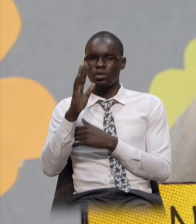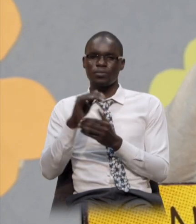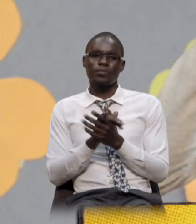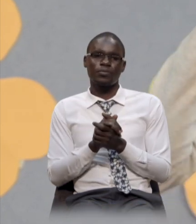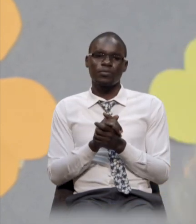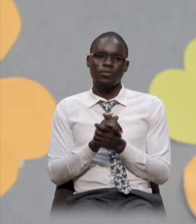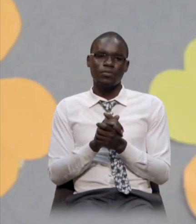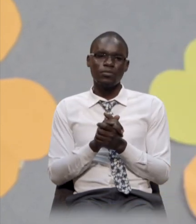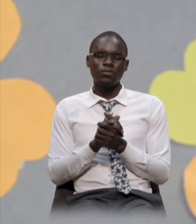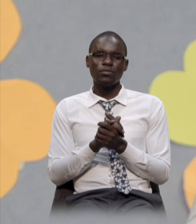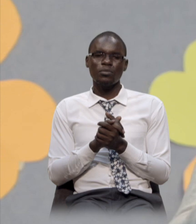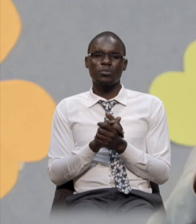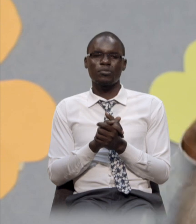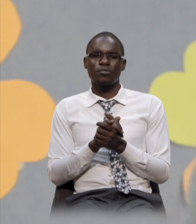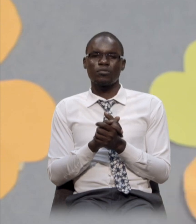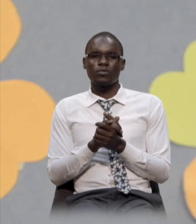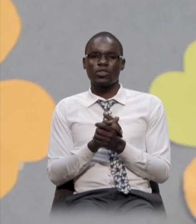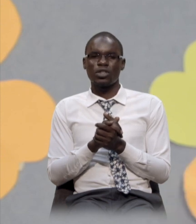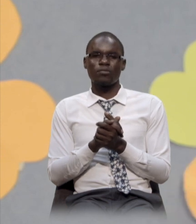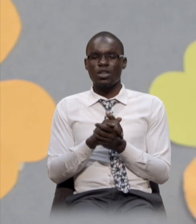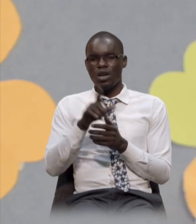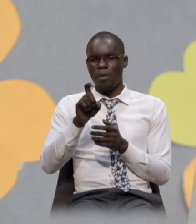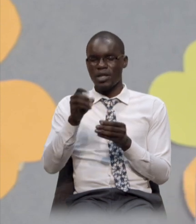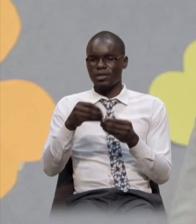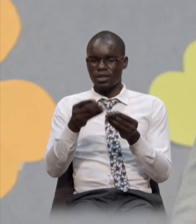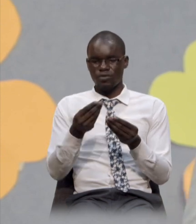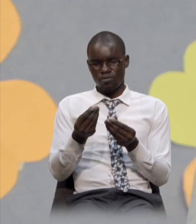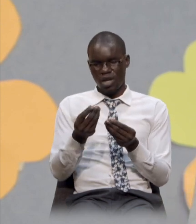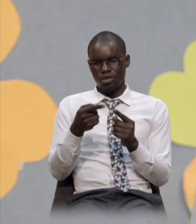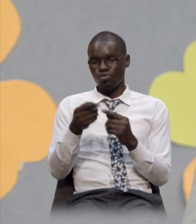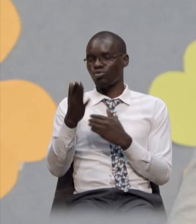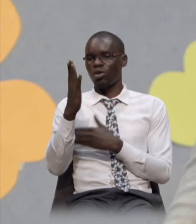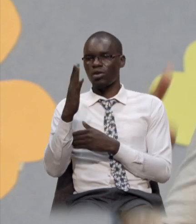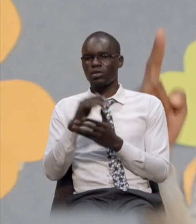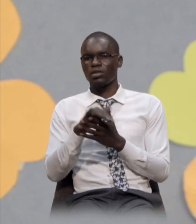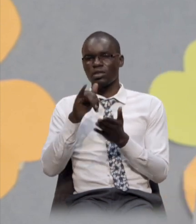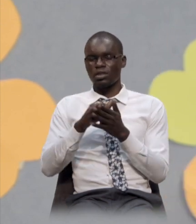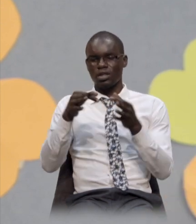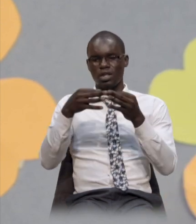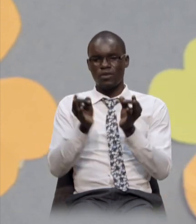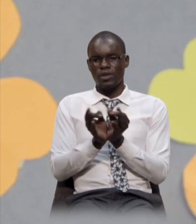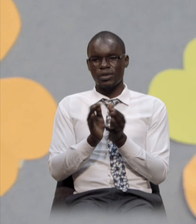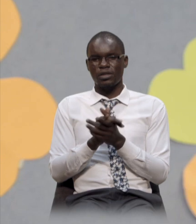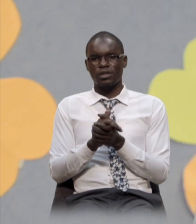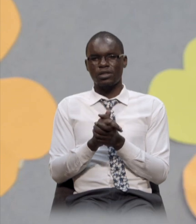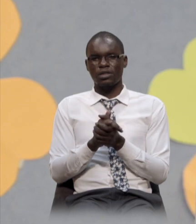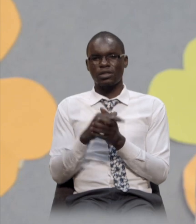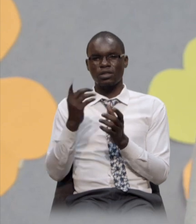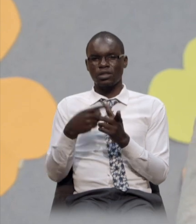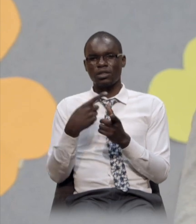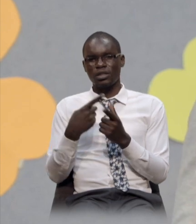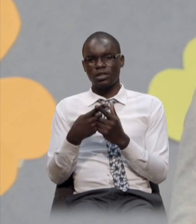going to give something. That is money to God. That family. And